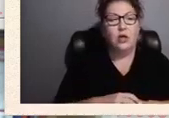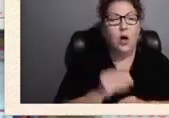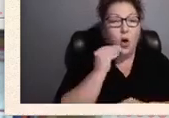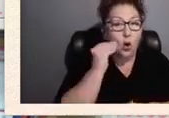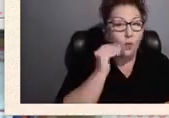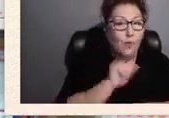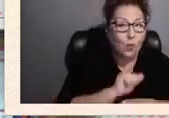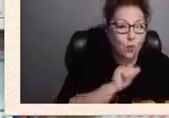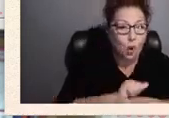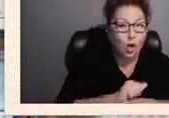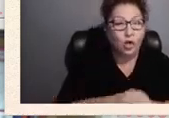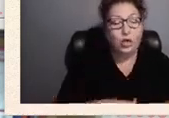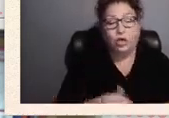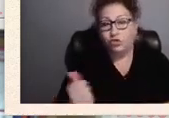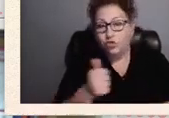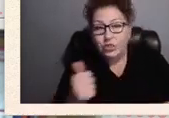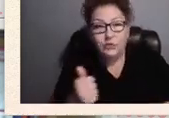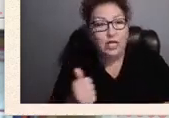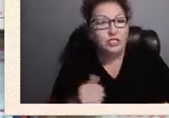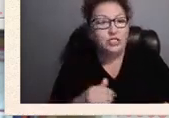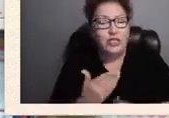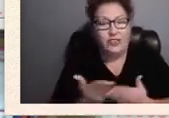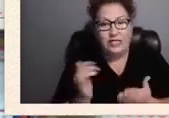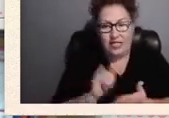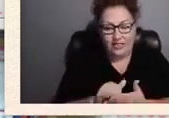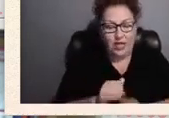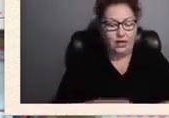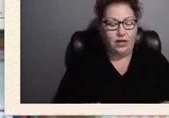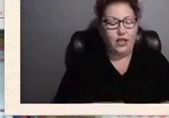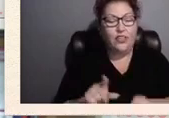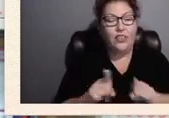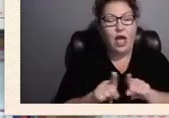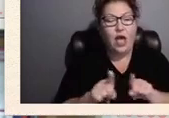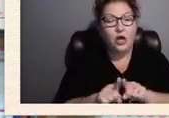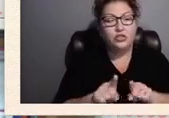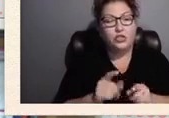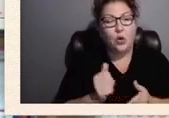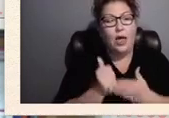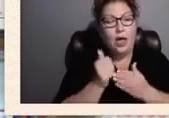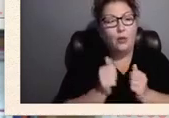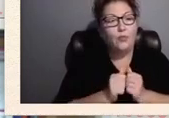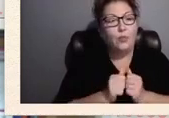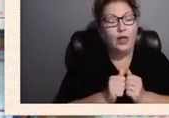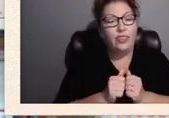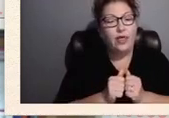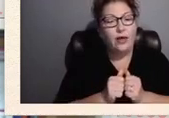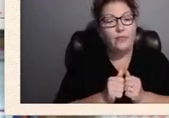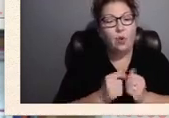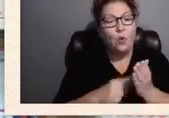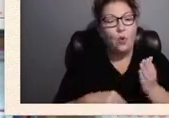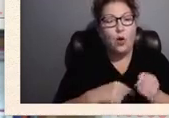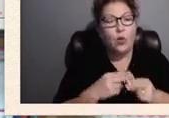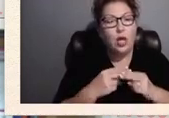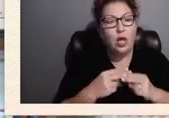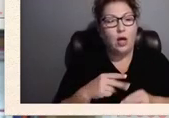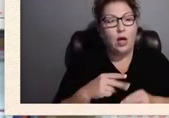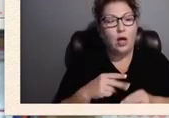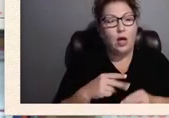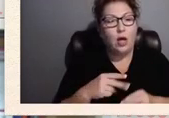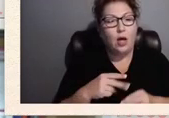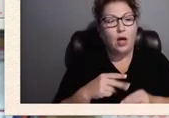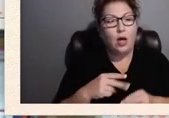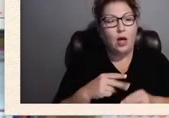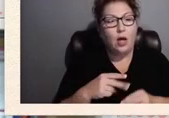transportation, things like that. They also help with what we call PAVs, which is people